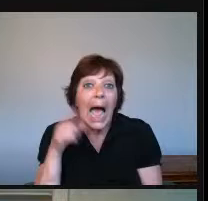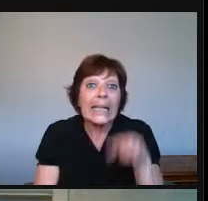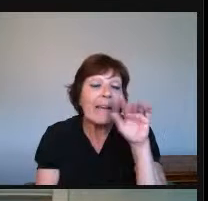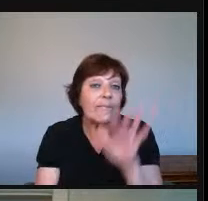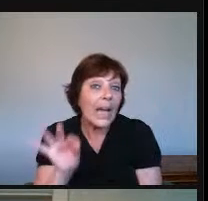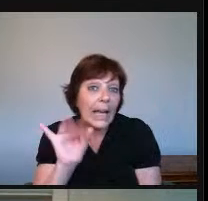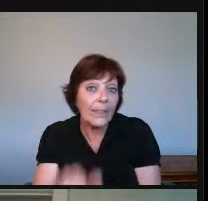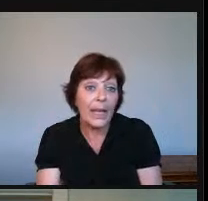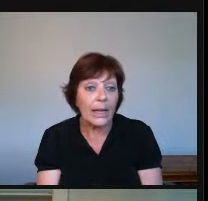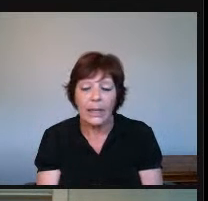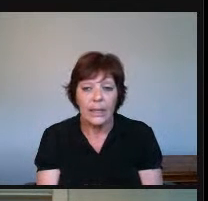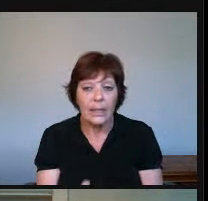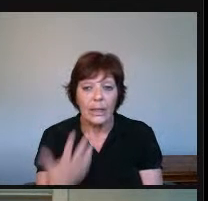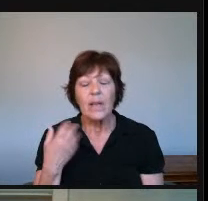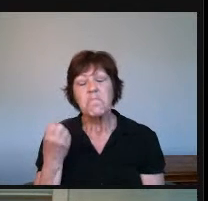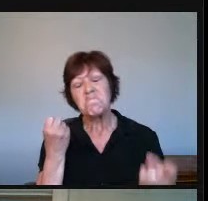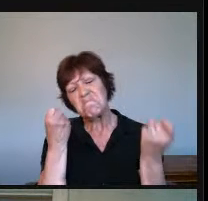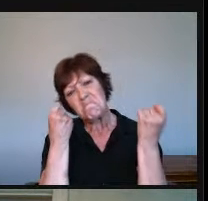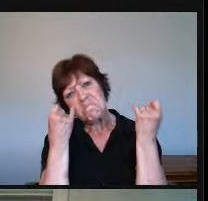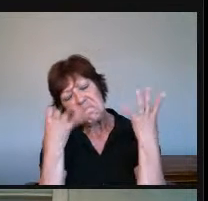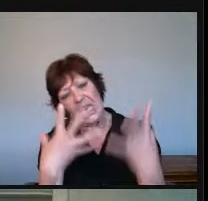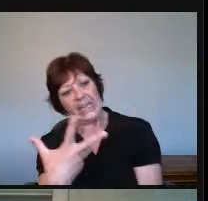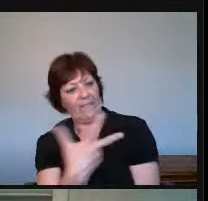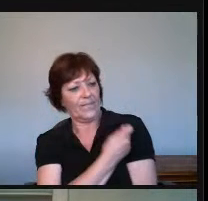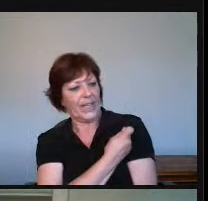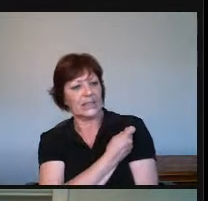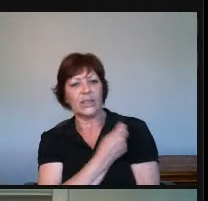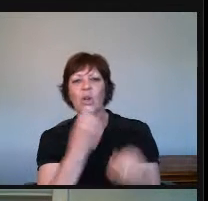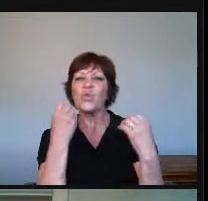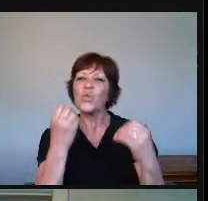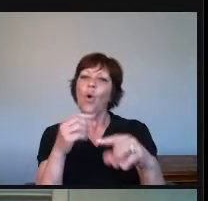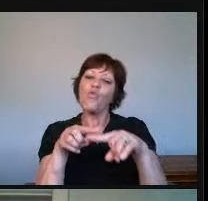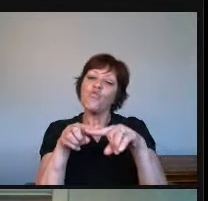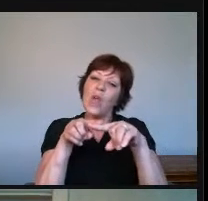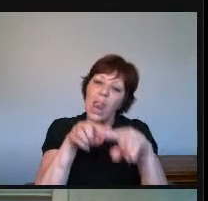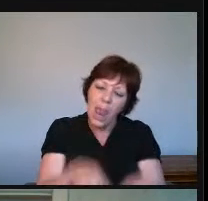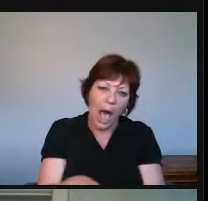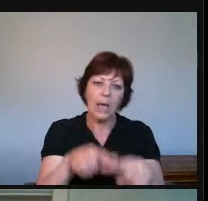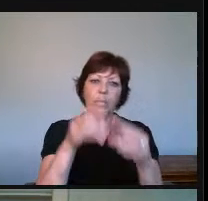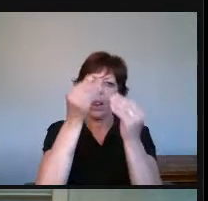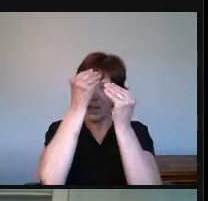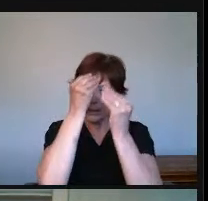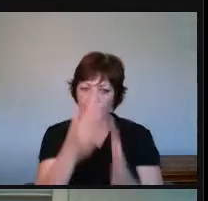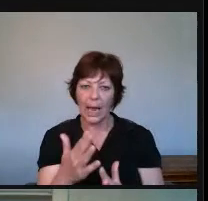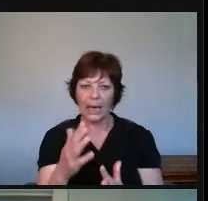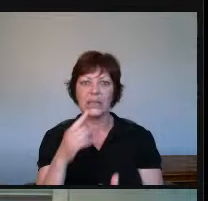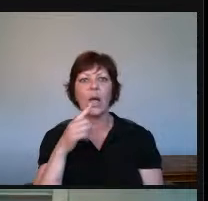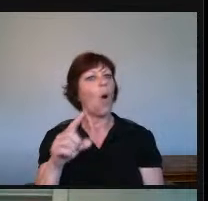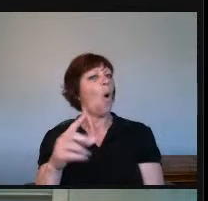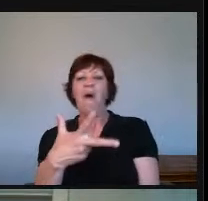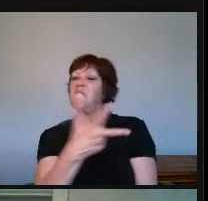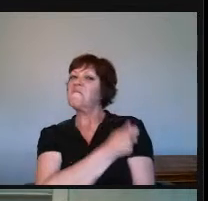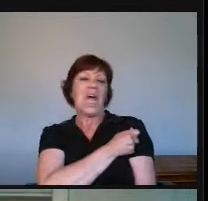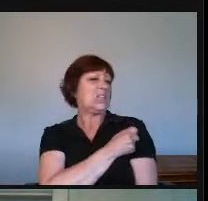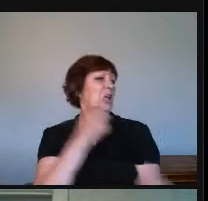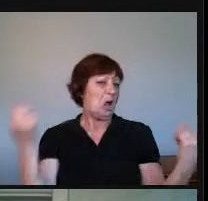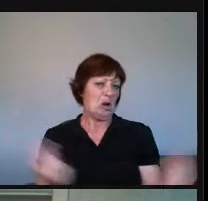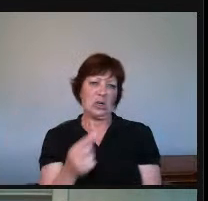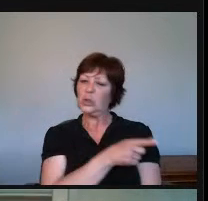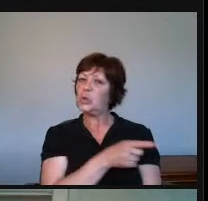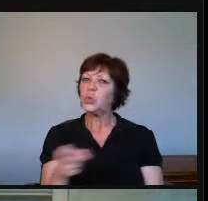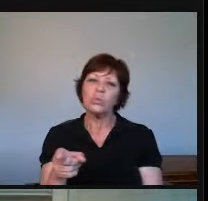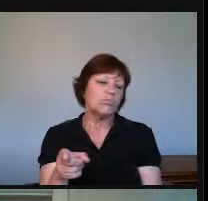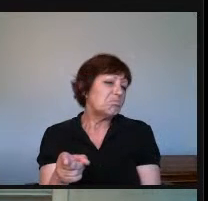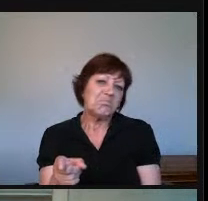We have many, many vaccines out there. We have no reliable data that vaccines are harmful, except under the rare